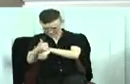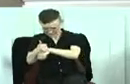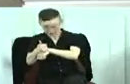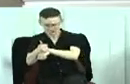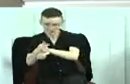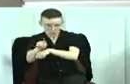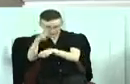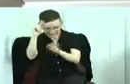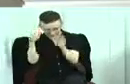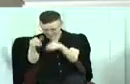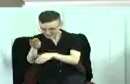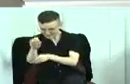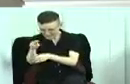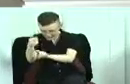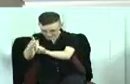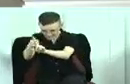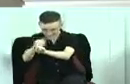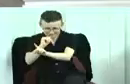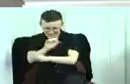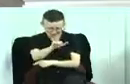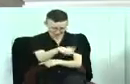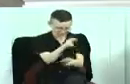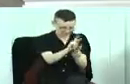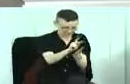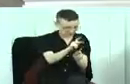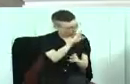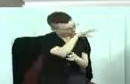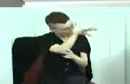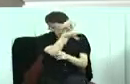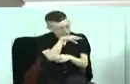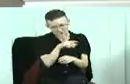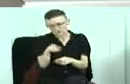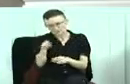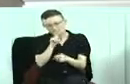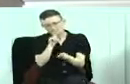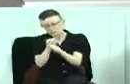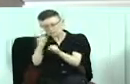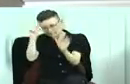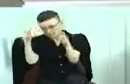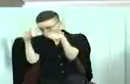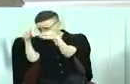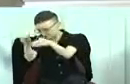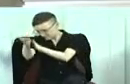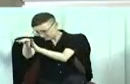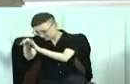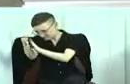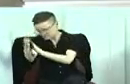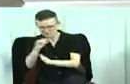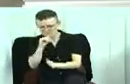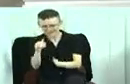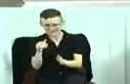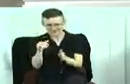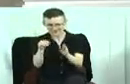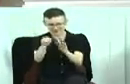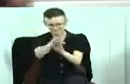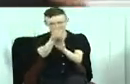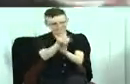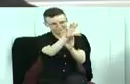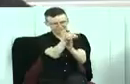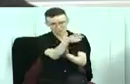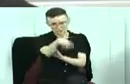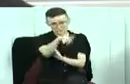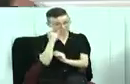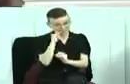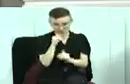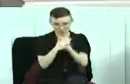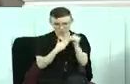on Ben, not on anybody. So they are really focused and not going to be capturing anybody. If you're not comfortable, we